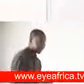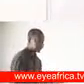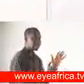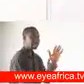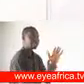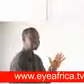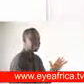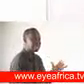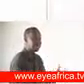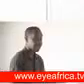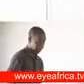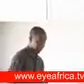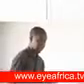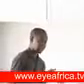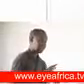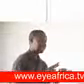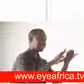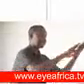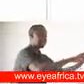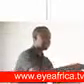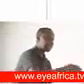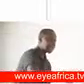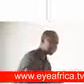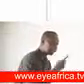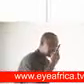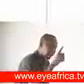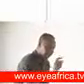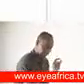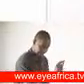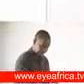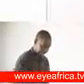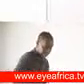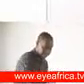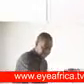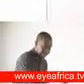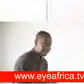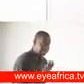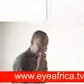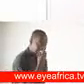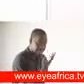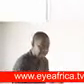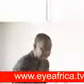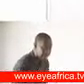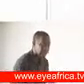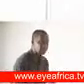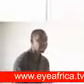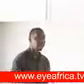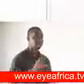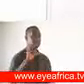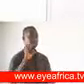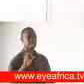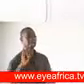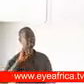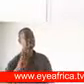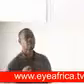of my sender's address is the first line, Charles Dell Memorial Academy.